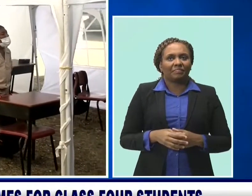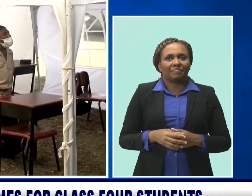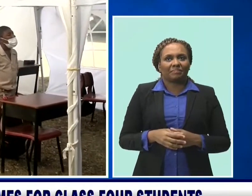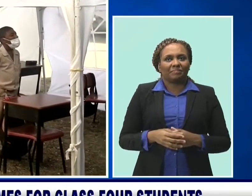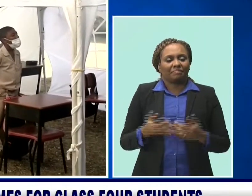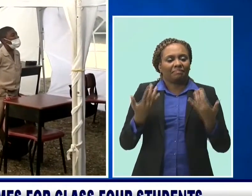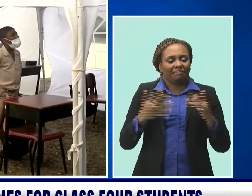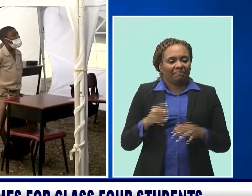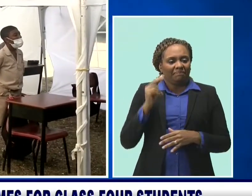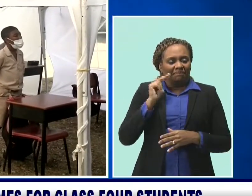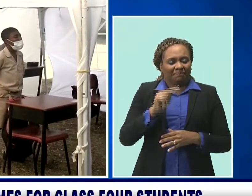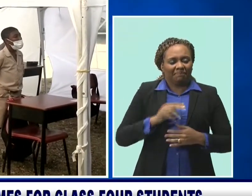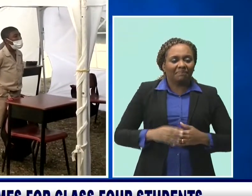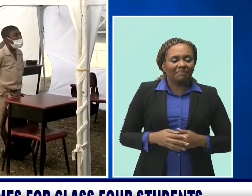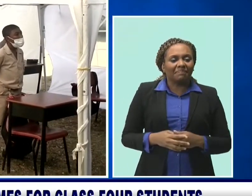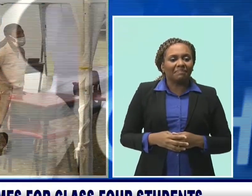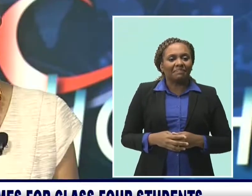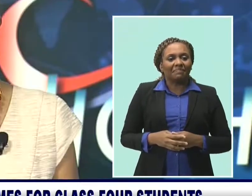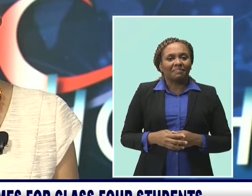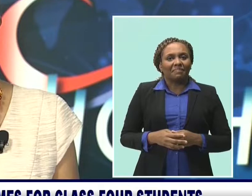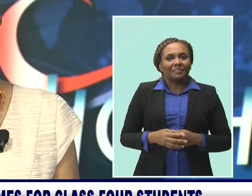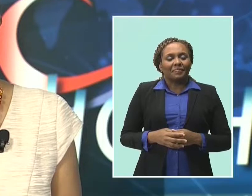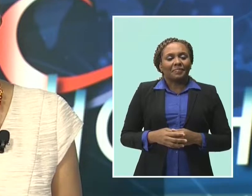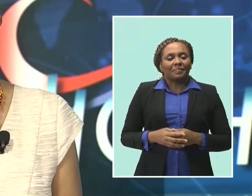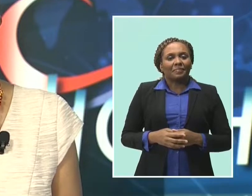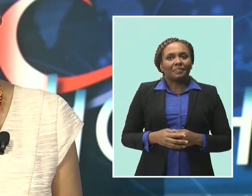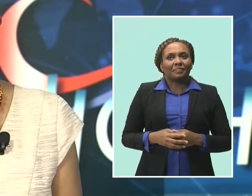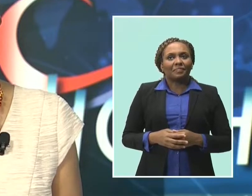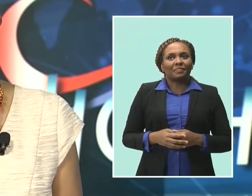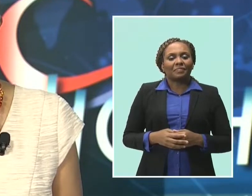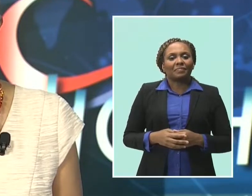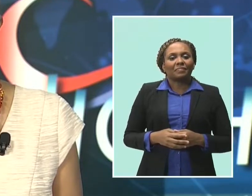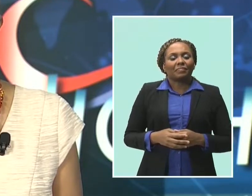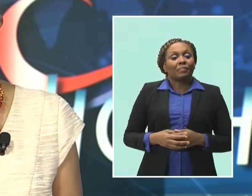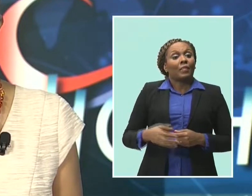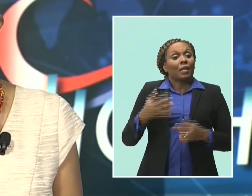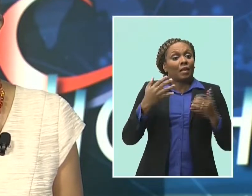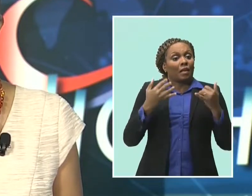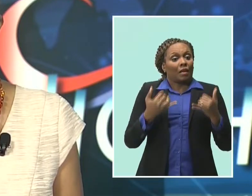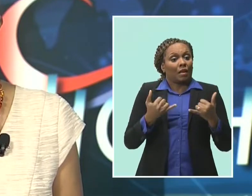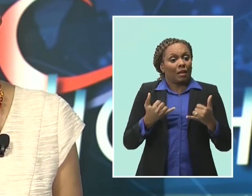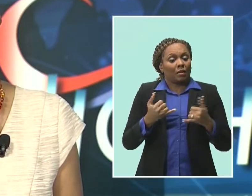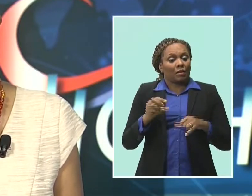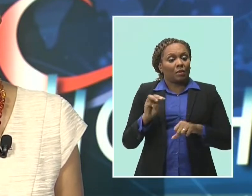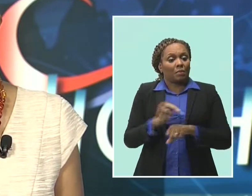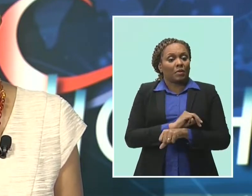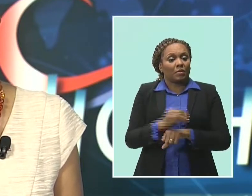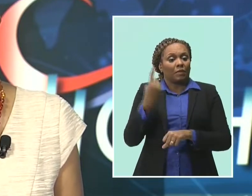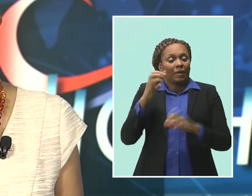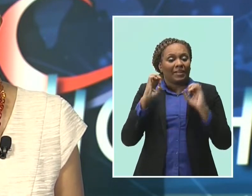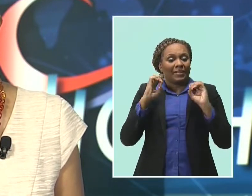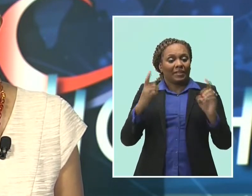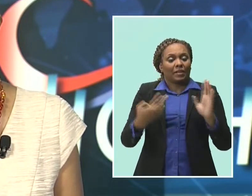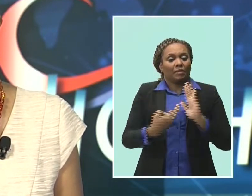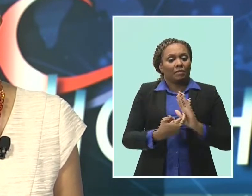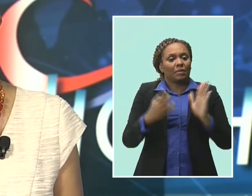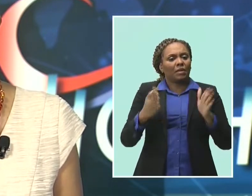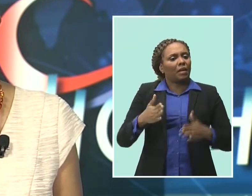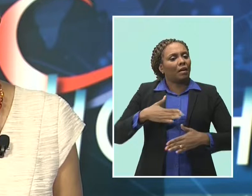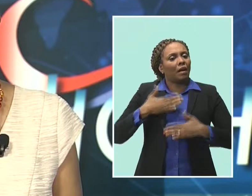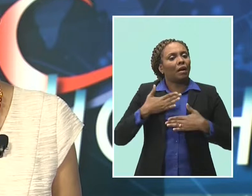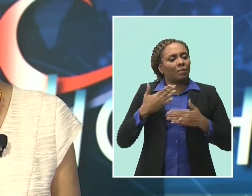Rianne Phillips, CBC News. And the acting Chief Education Officer, Joy Adamson, is happy with